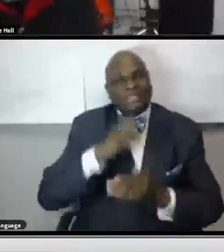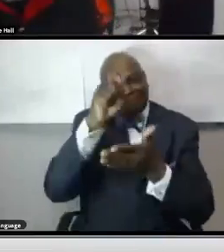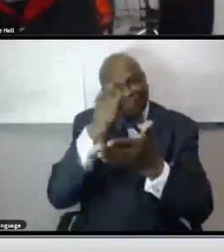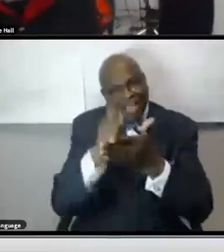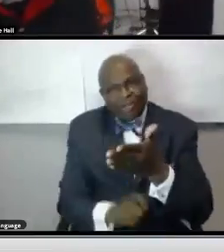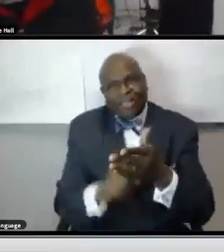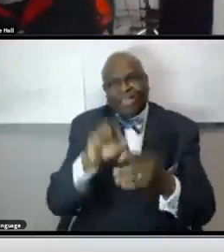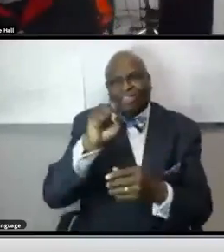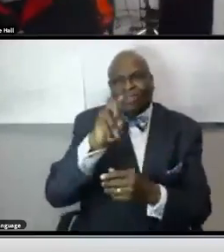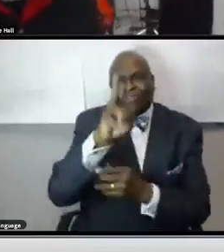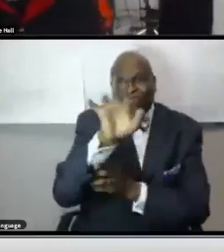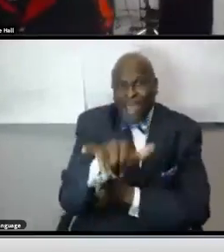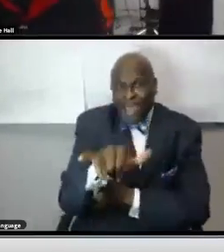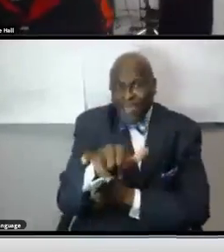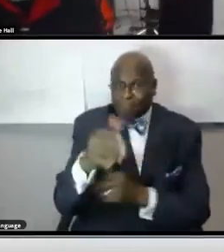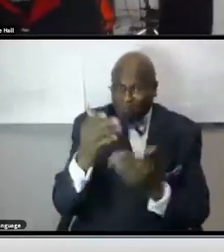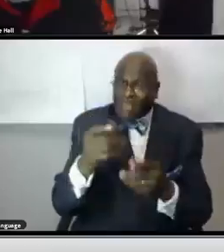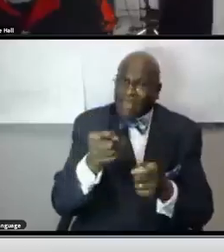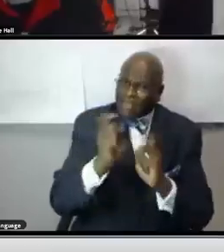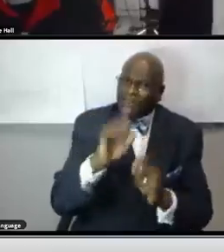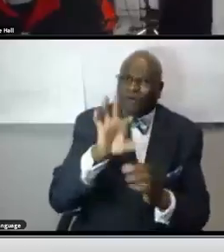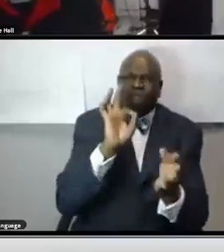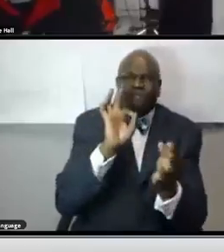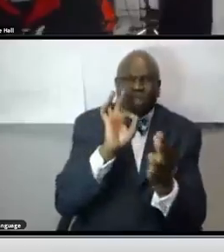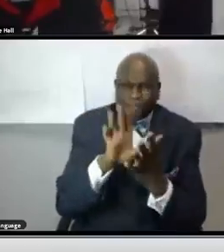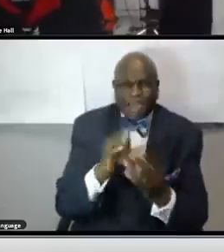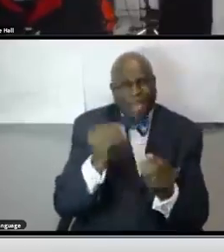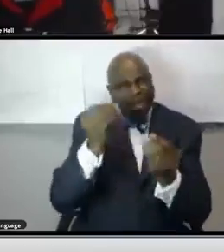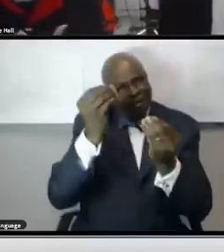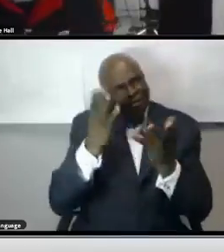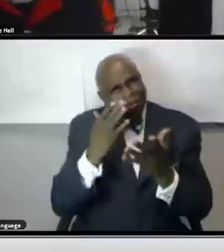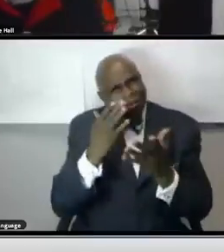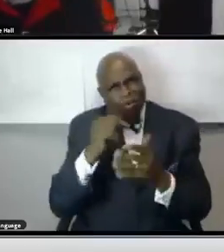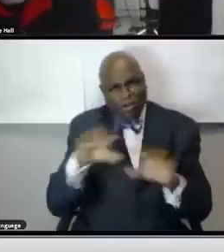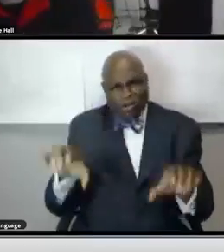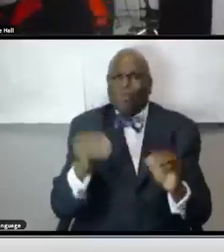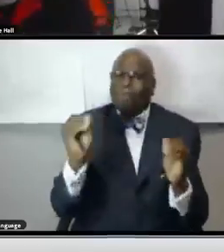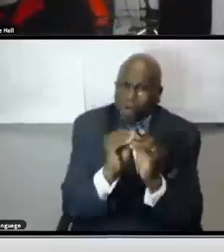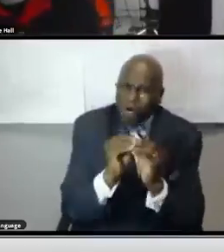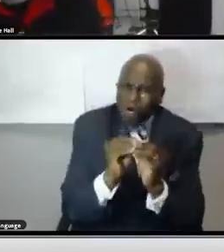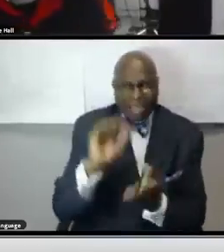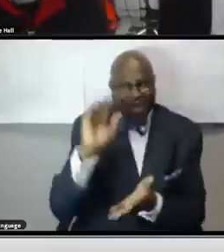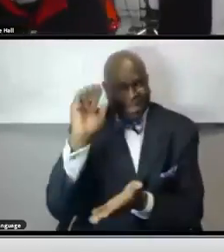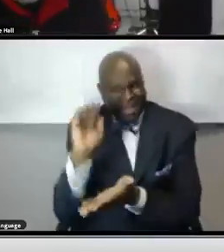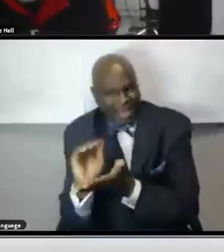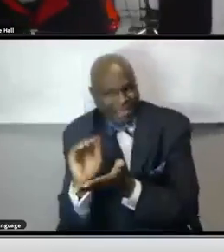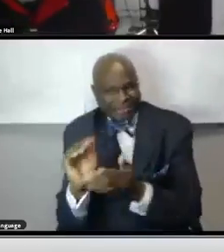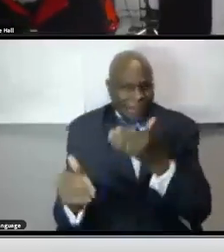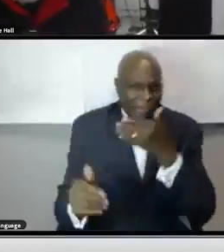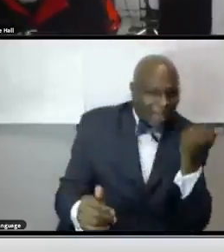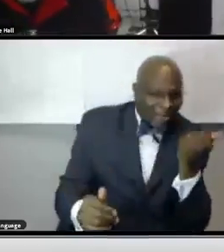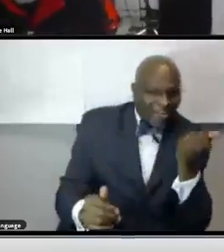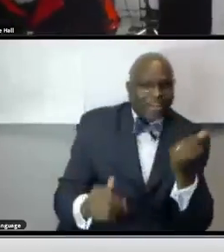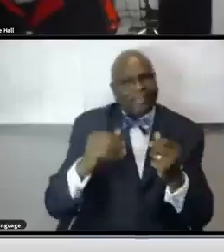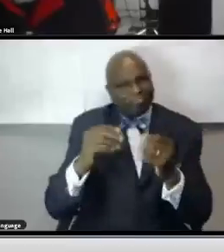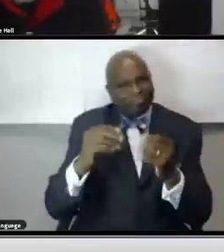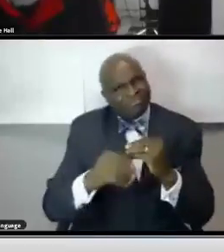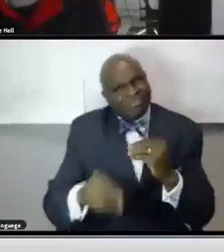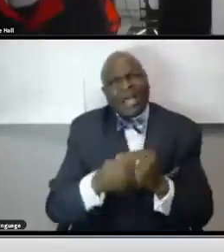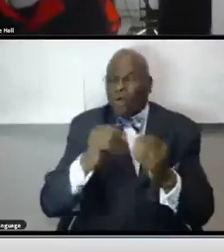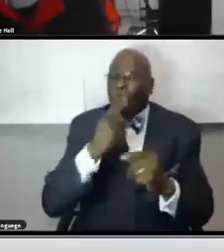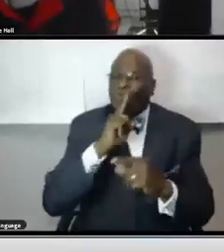the survey. Give us your feedback. Let us know what we can do more of, less of, better, etc. We would